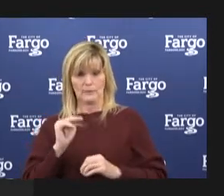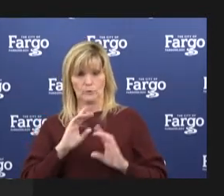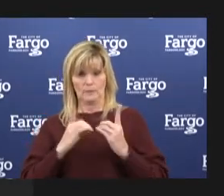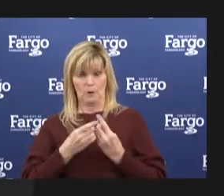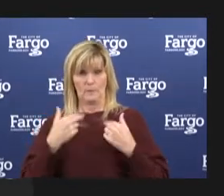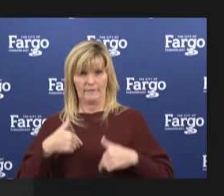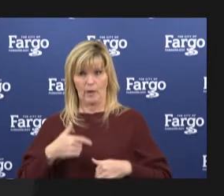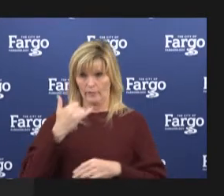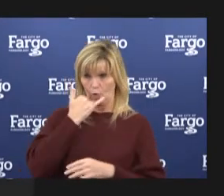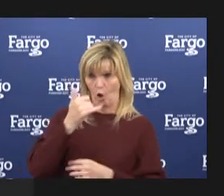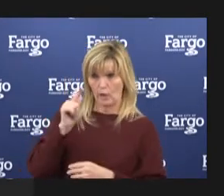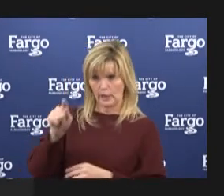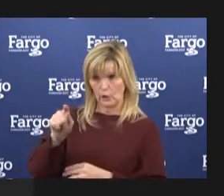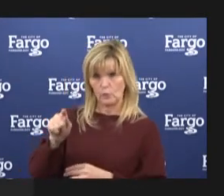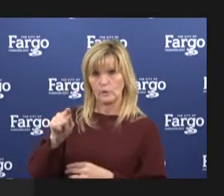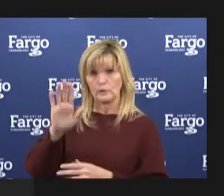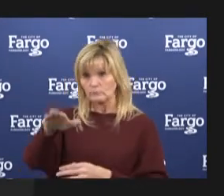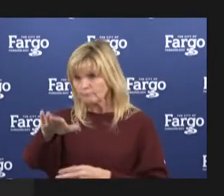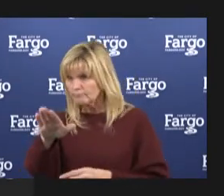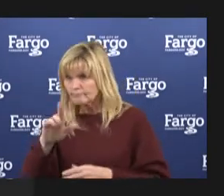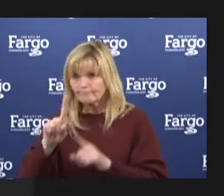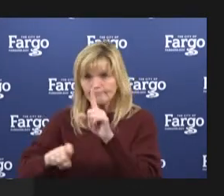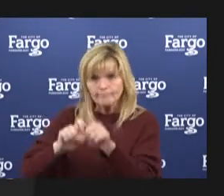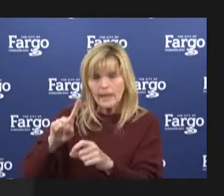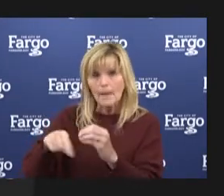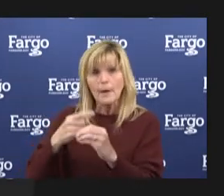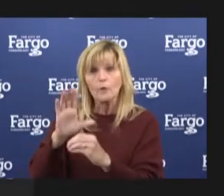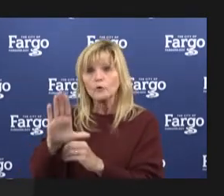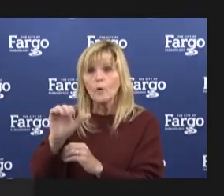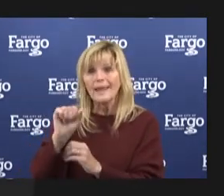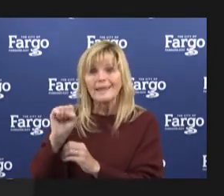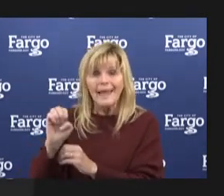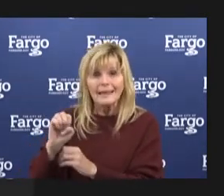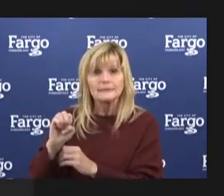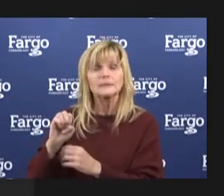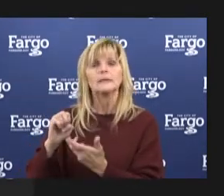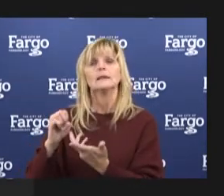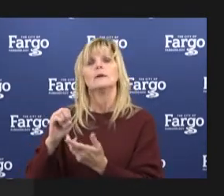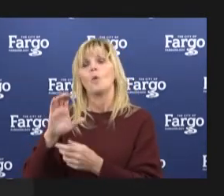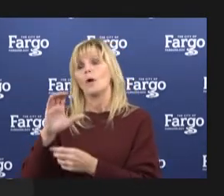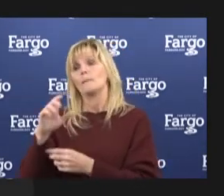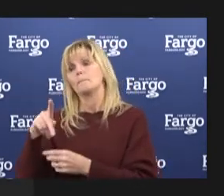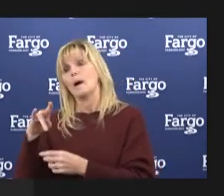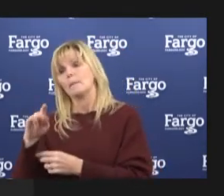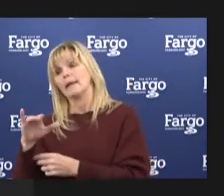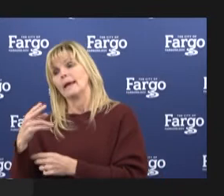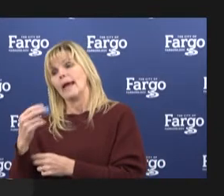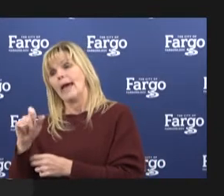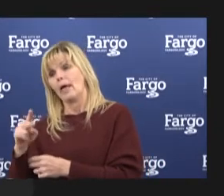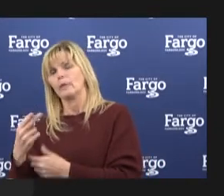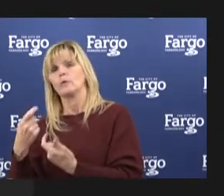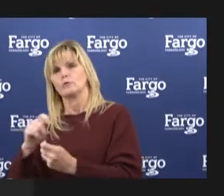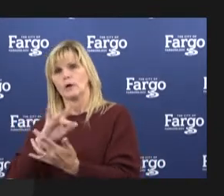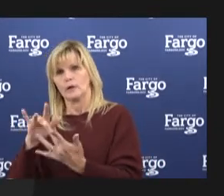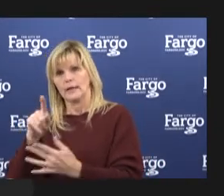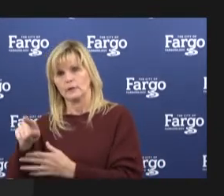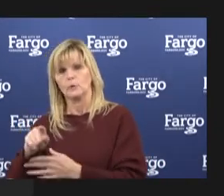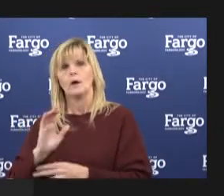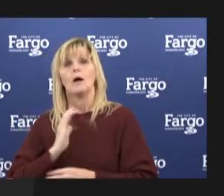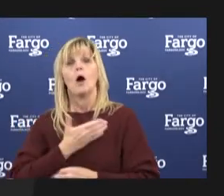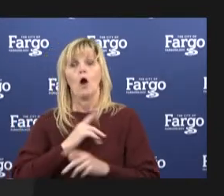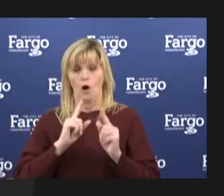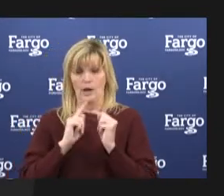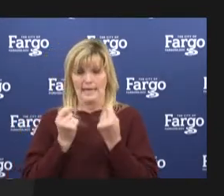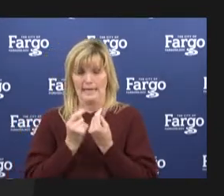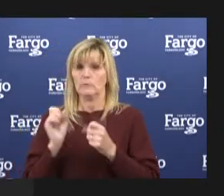may be calling you if they're following your case, or Clay County Public Health will also be trying to follow you. My public health team is